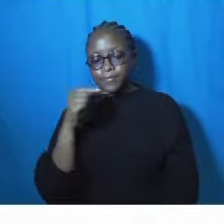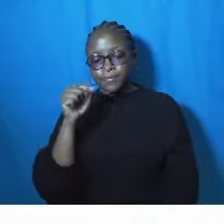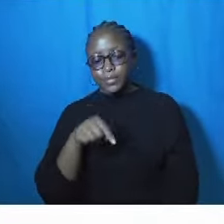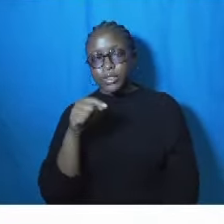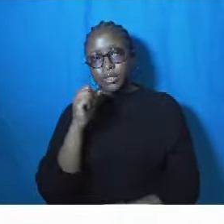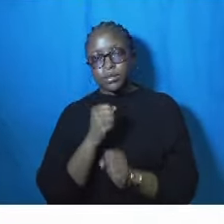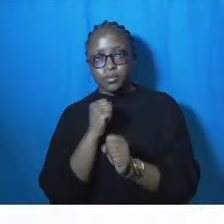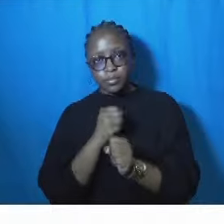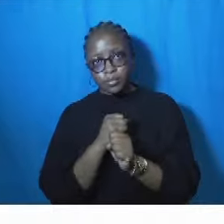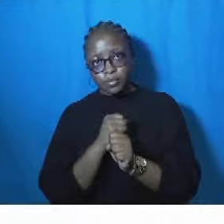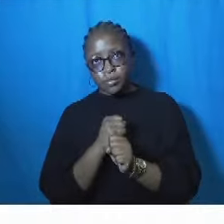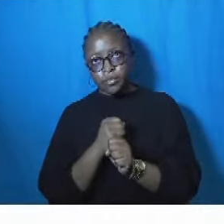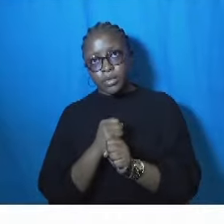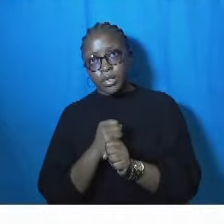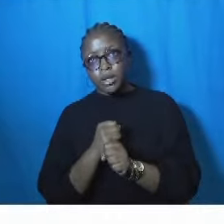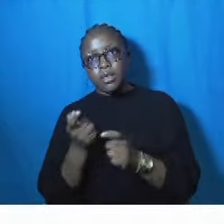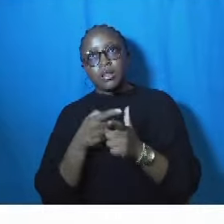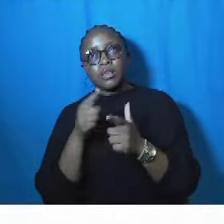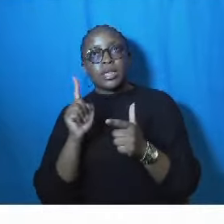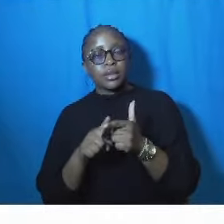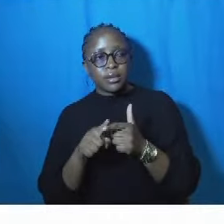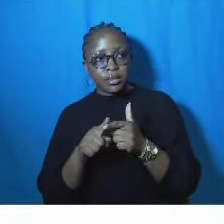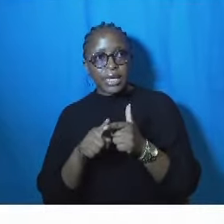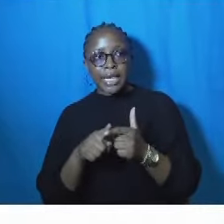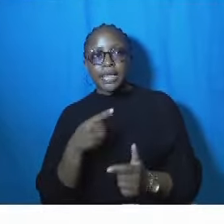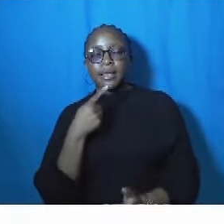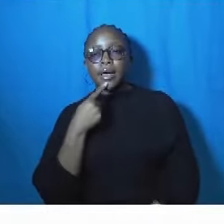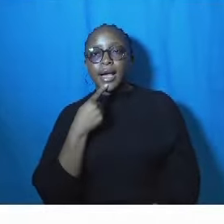be 100,000 strong.